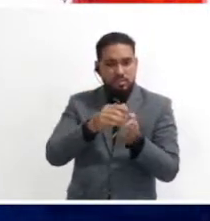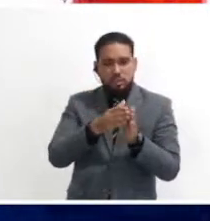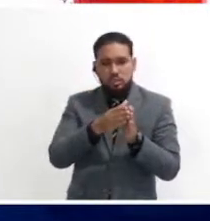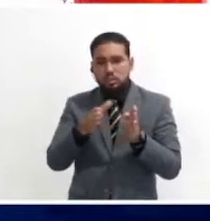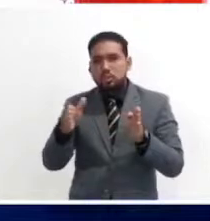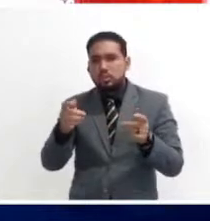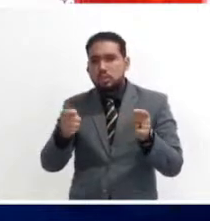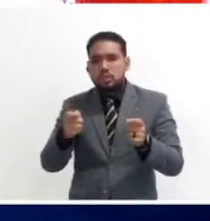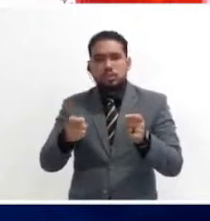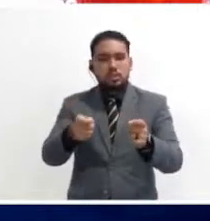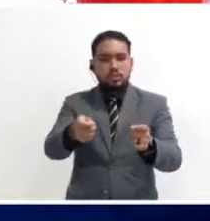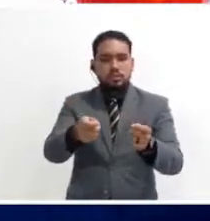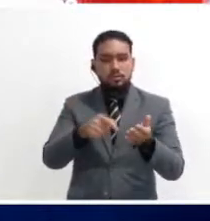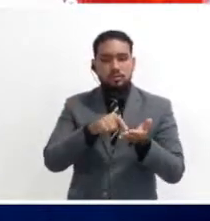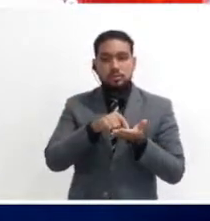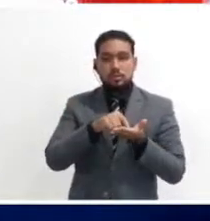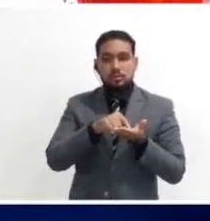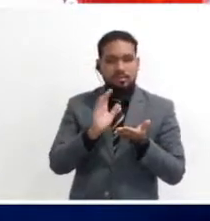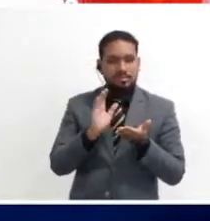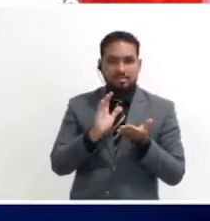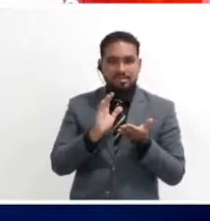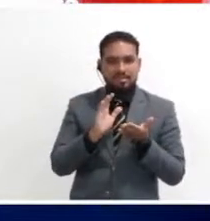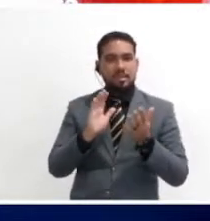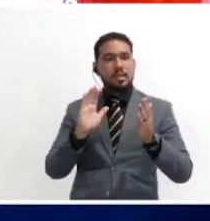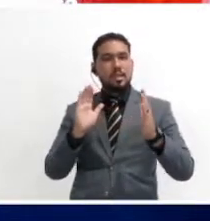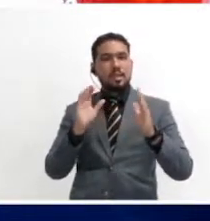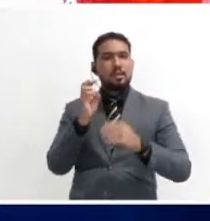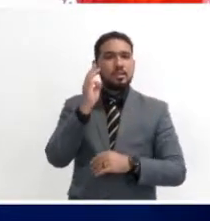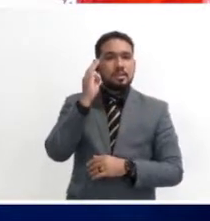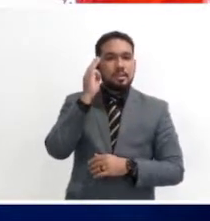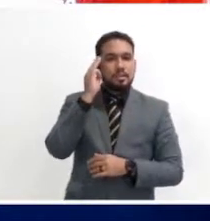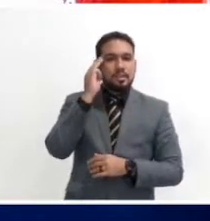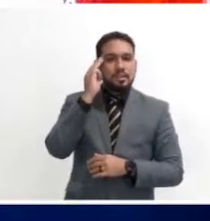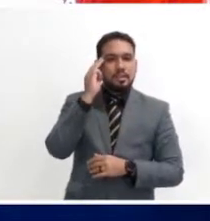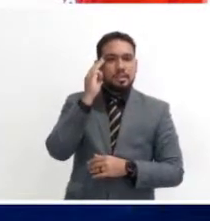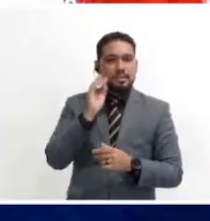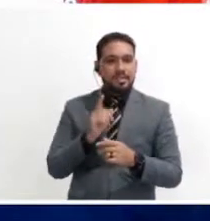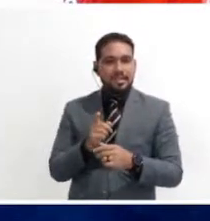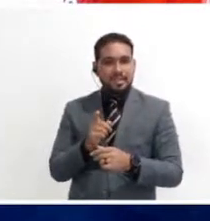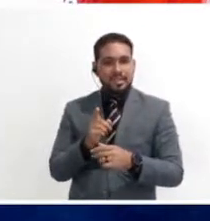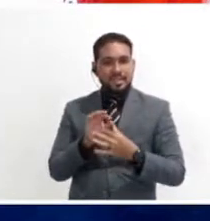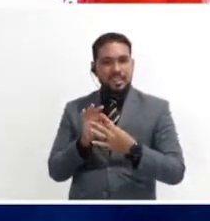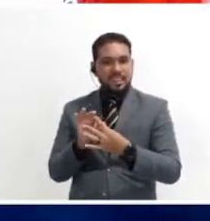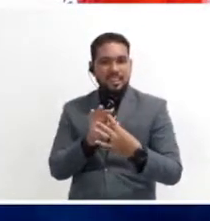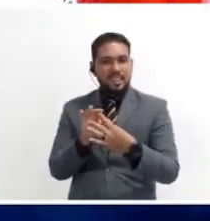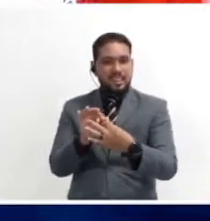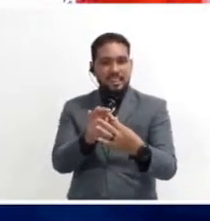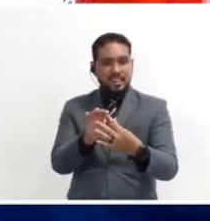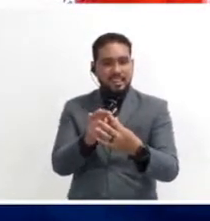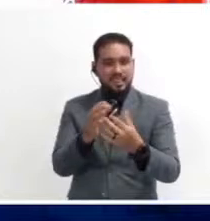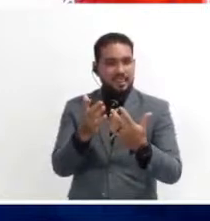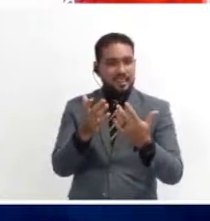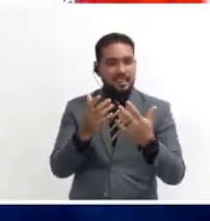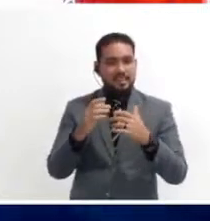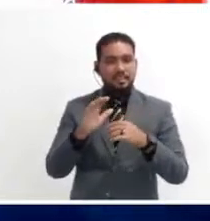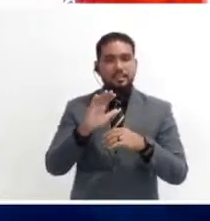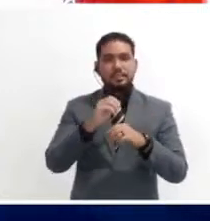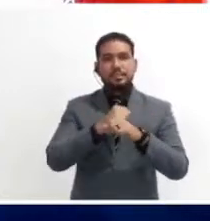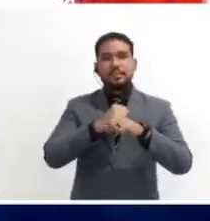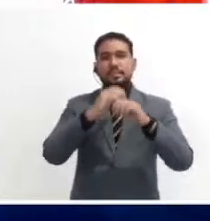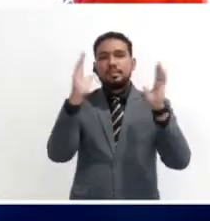memory. And so we call this the memory wall, because a processor normally has to reach out to memory